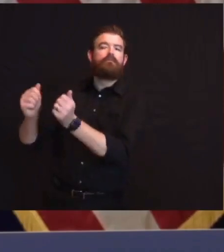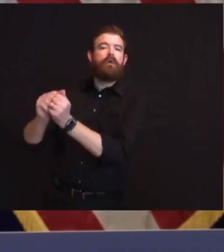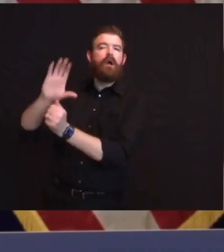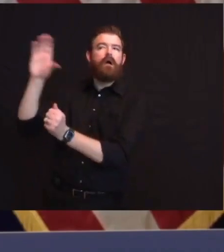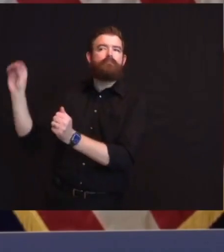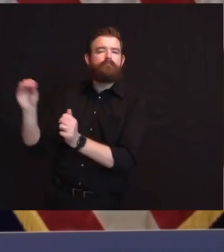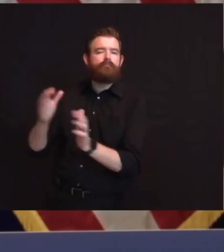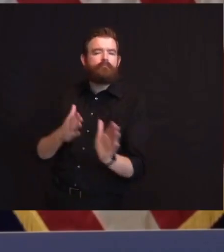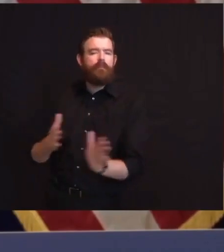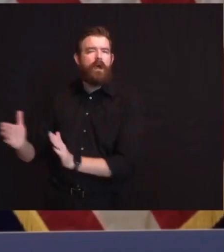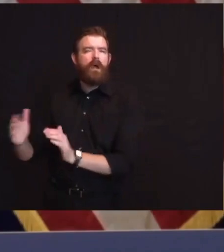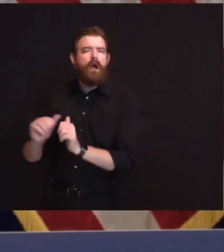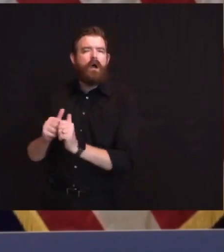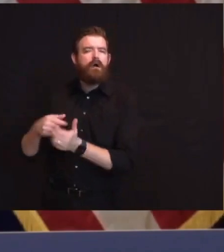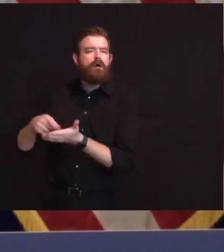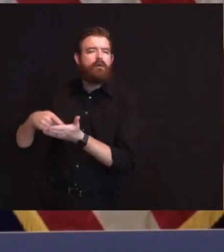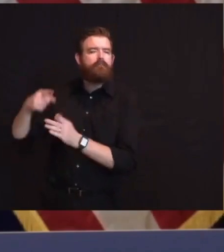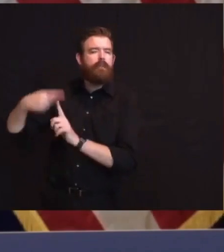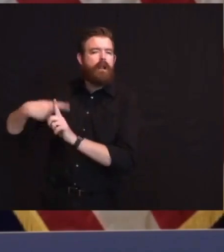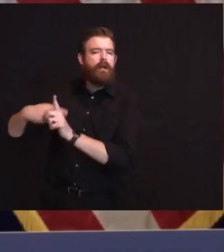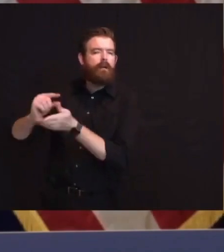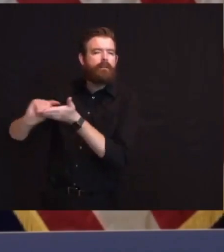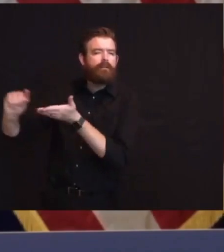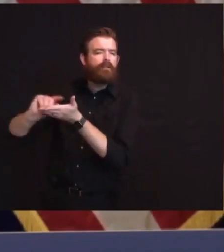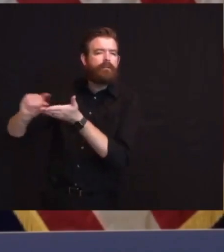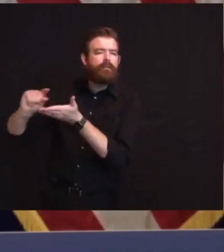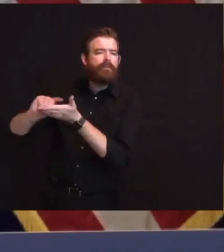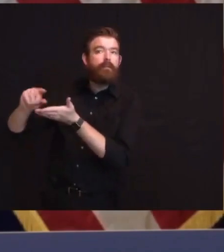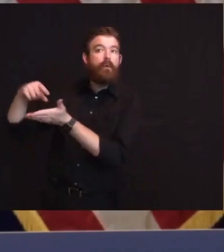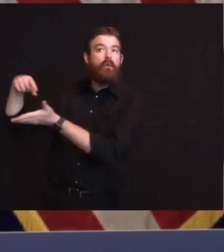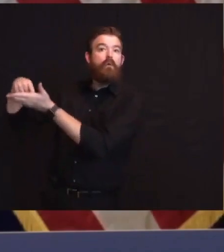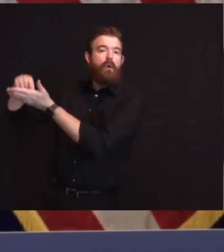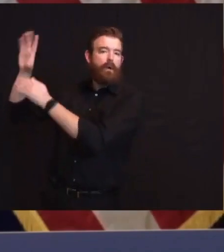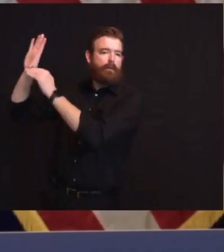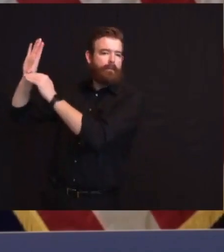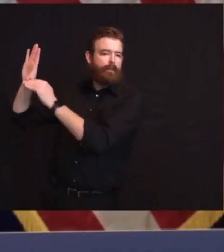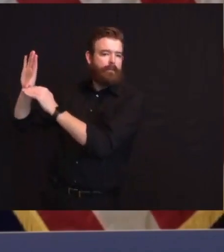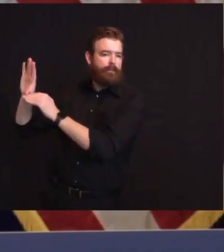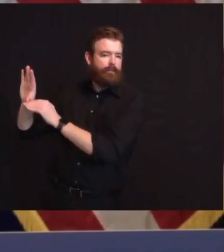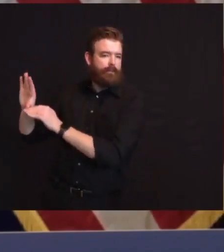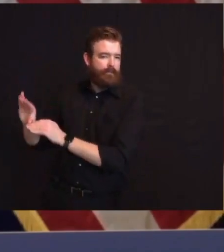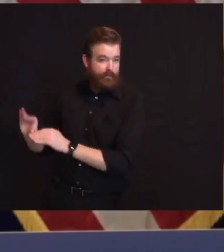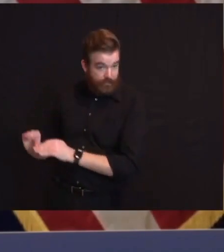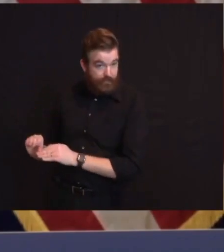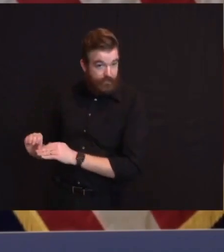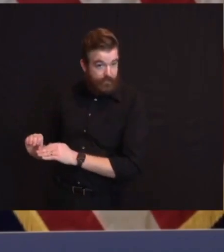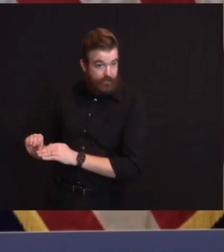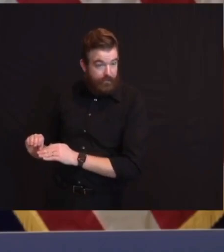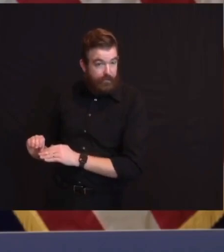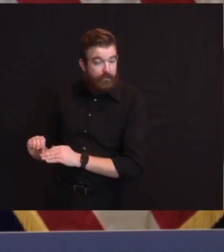you're not faced with such a gigantic bill that it becomes overwhelming.